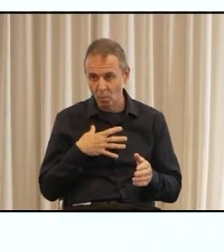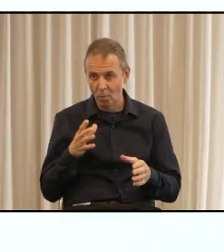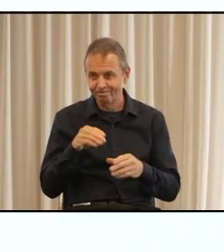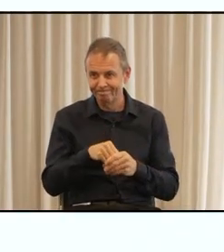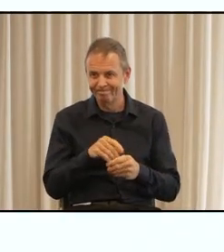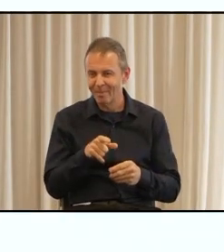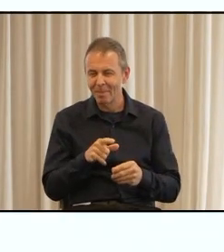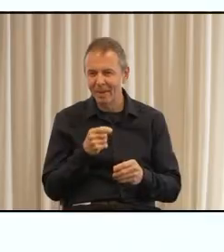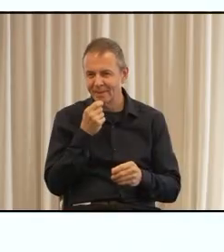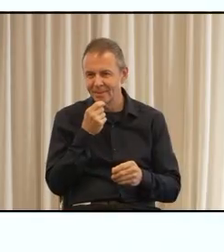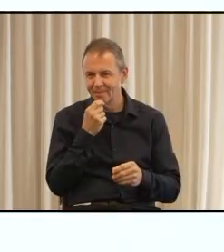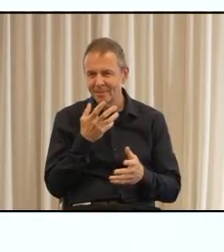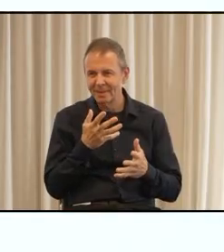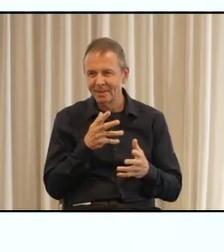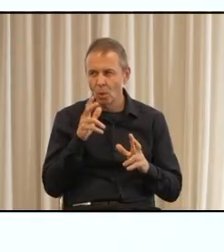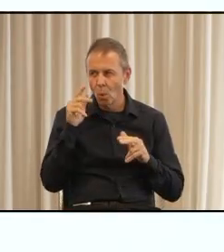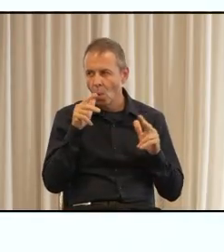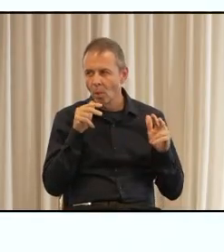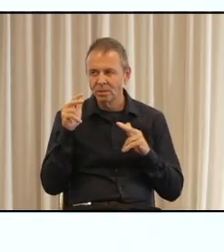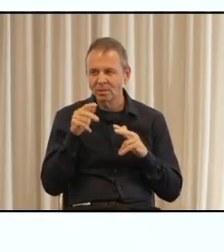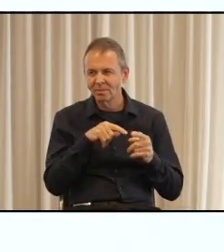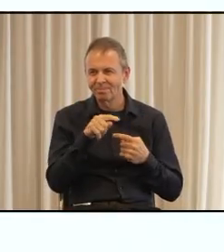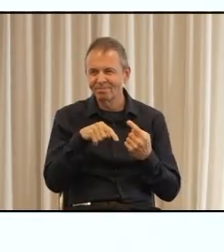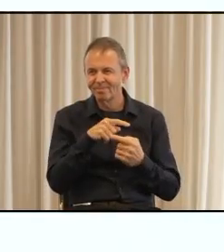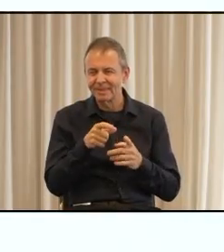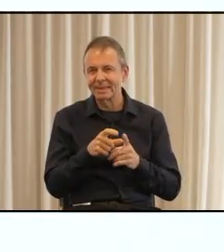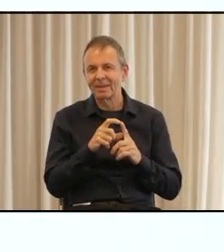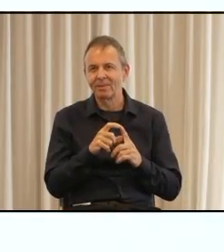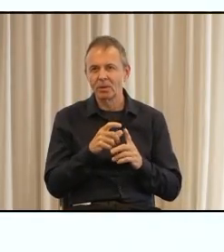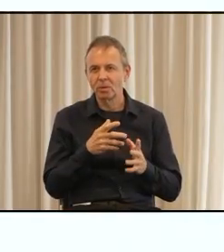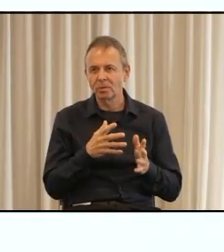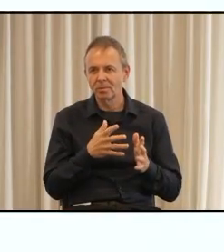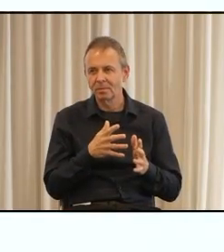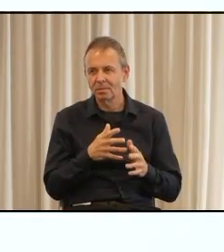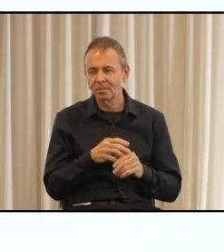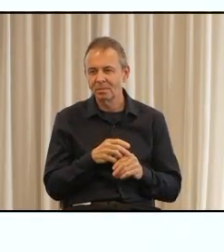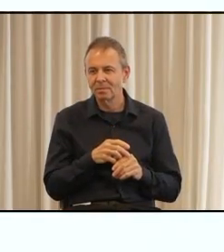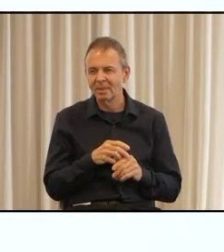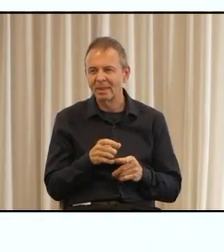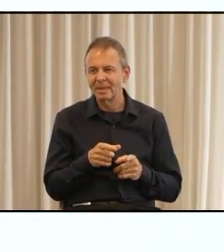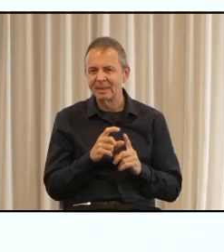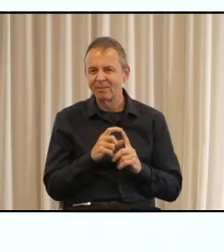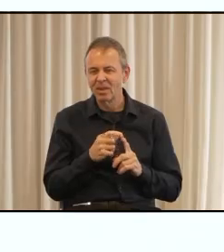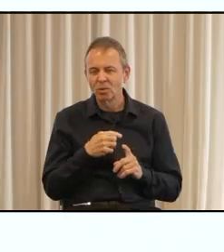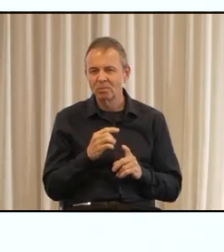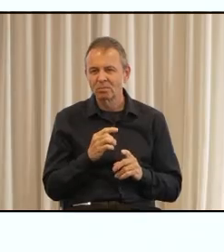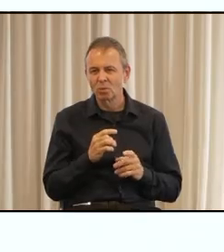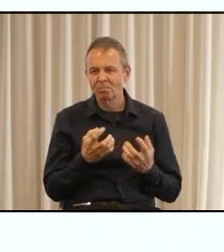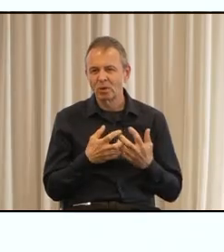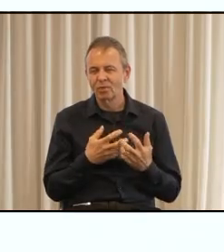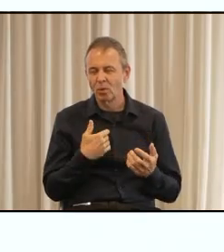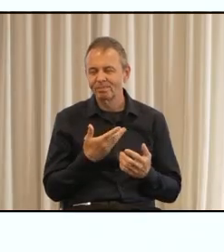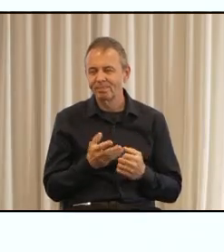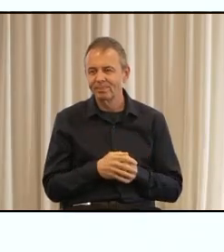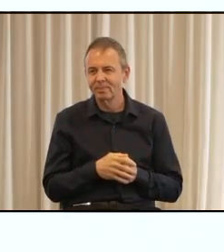her. A lot of noise, and it was just really difficult for her to. She engaged, but it was just not working for her. But one of